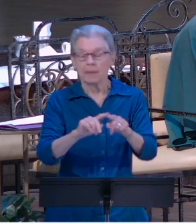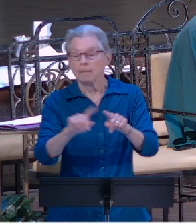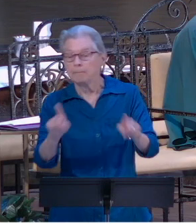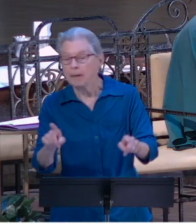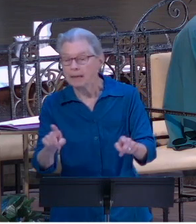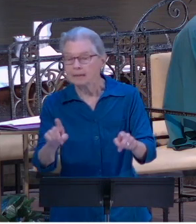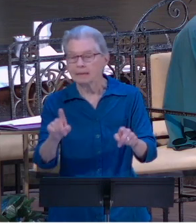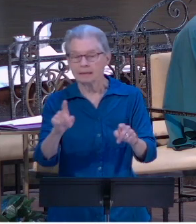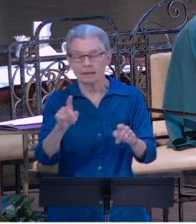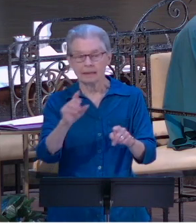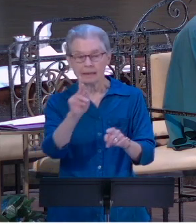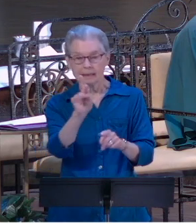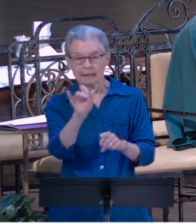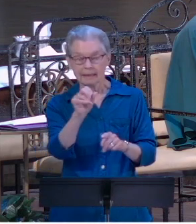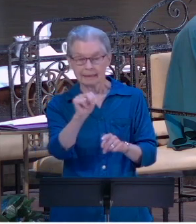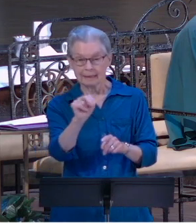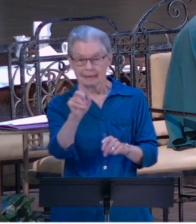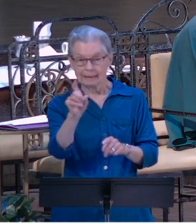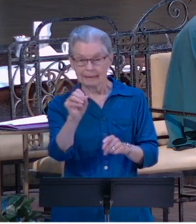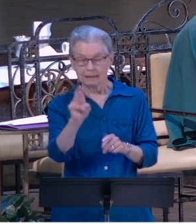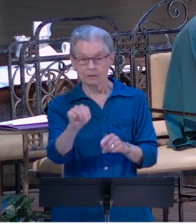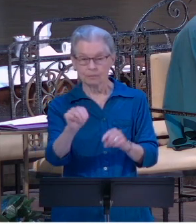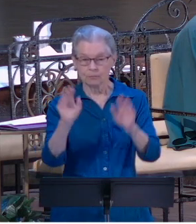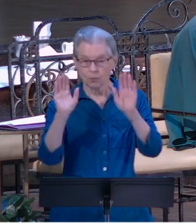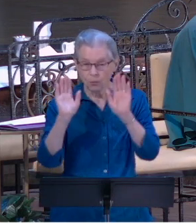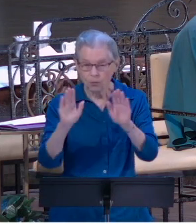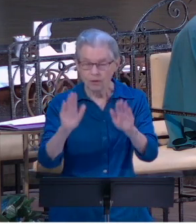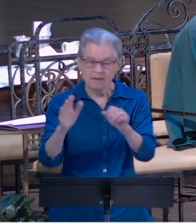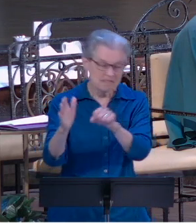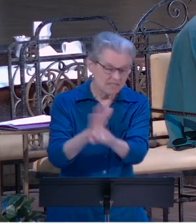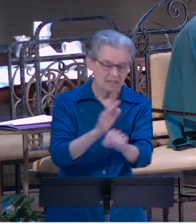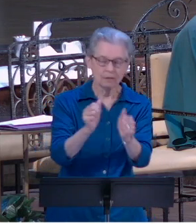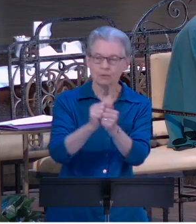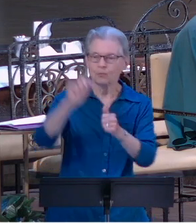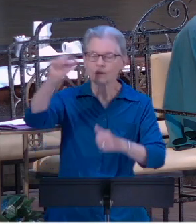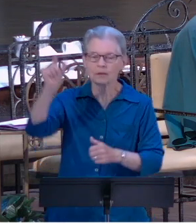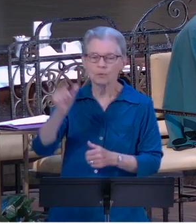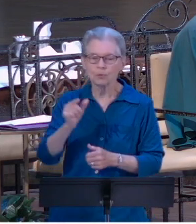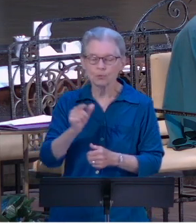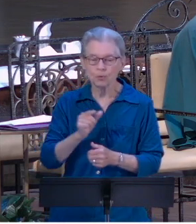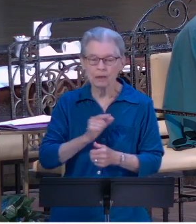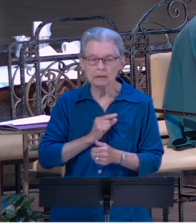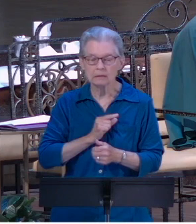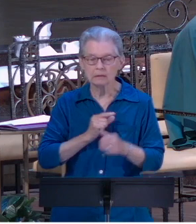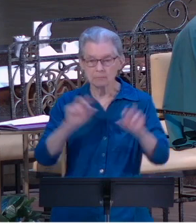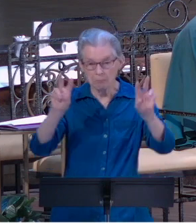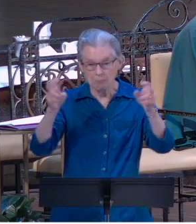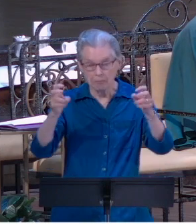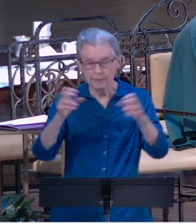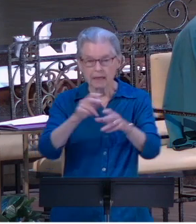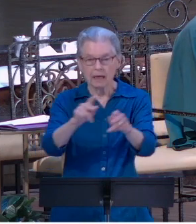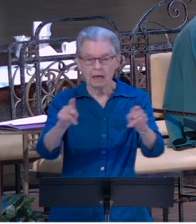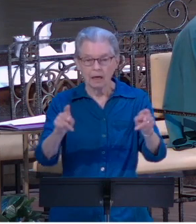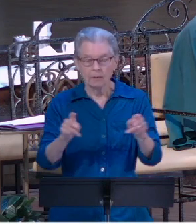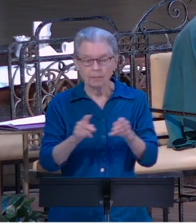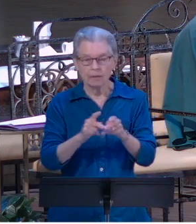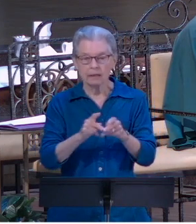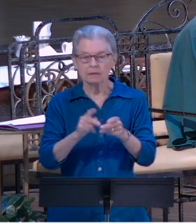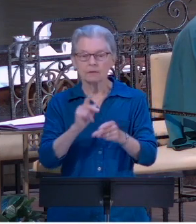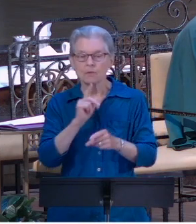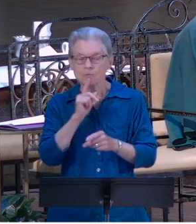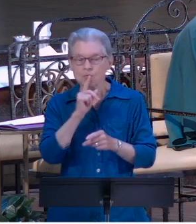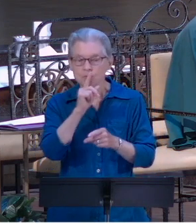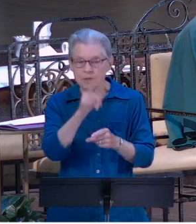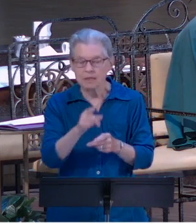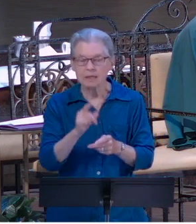kingdom is gritty and grace-filled. It's a place of authentic encounter where